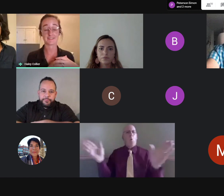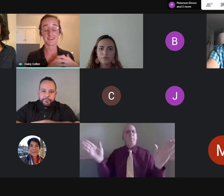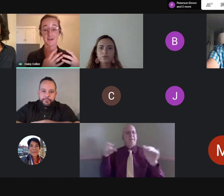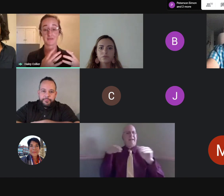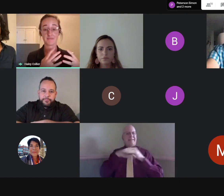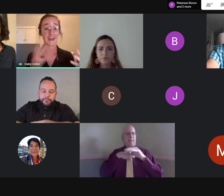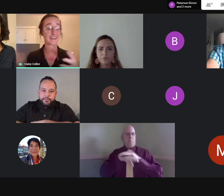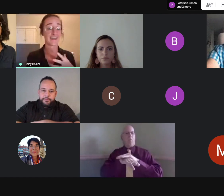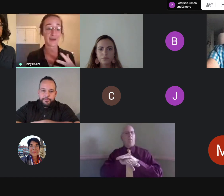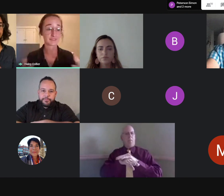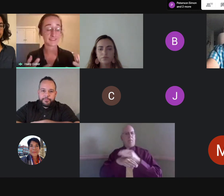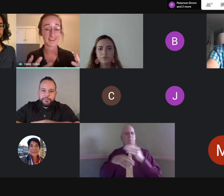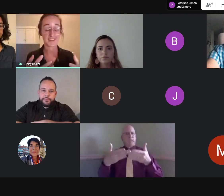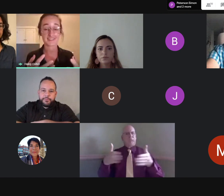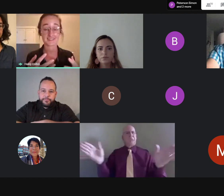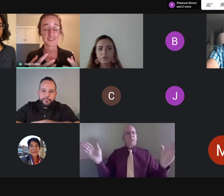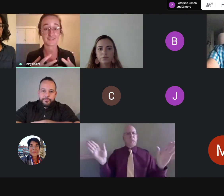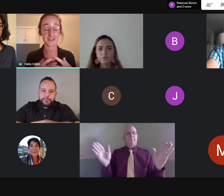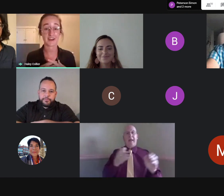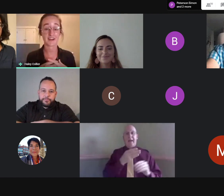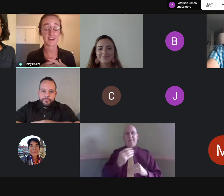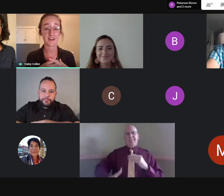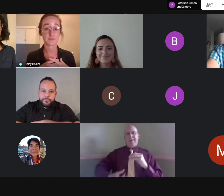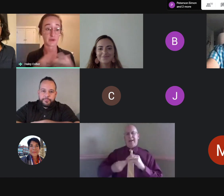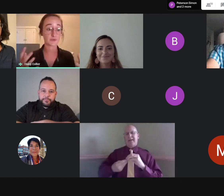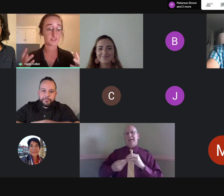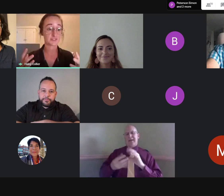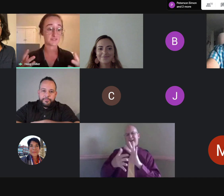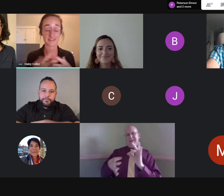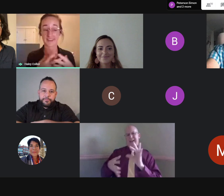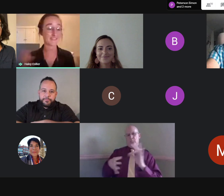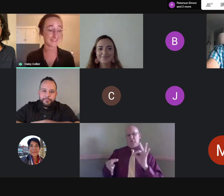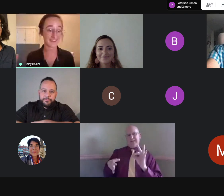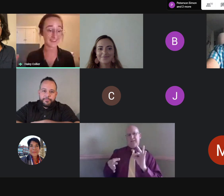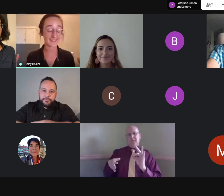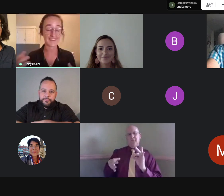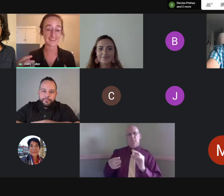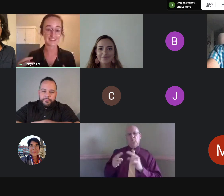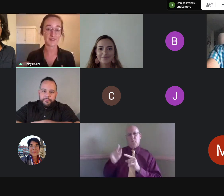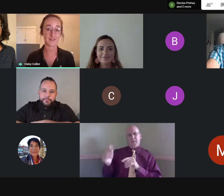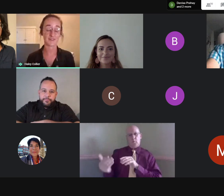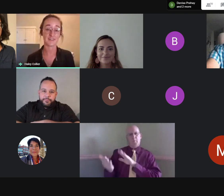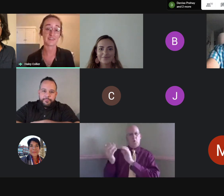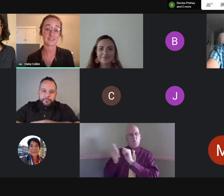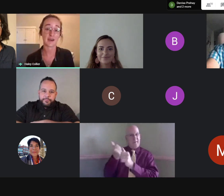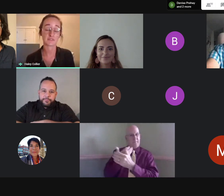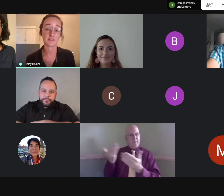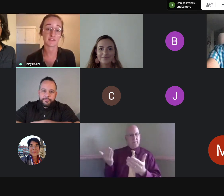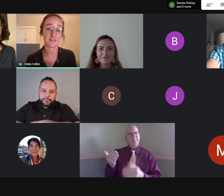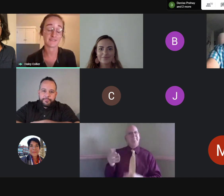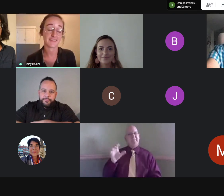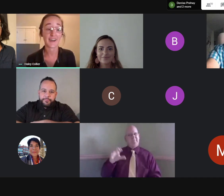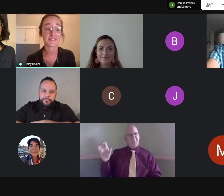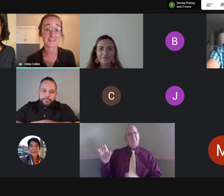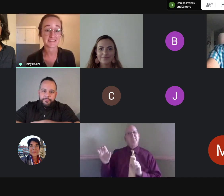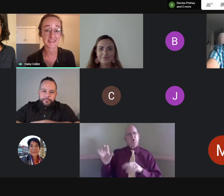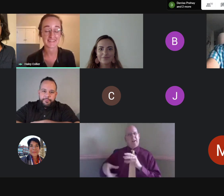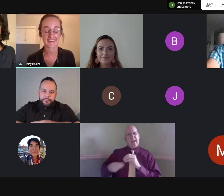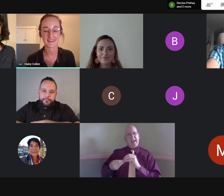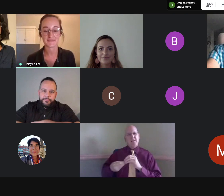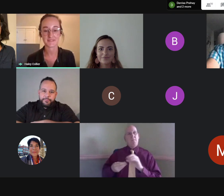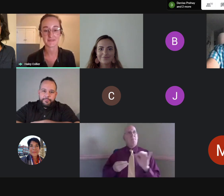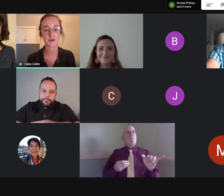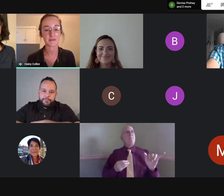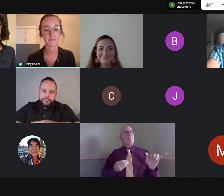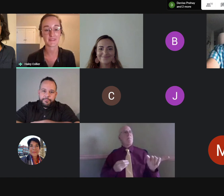well as adding captioning into their approach with everything. So that's absolutely